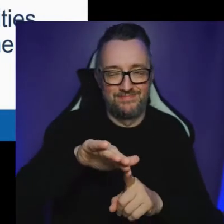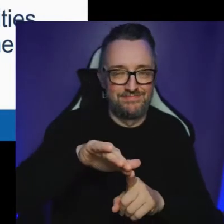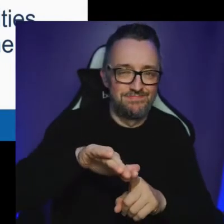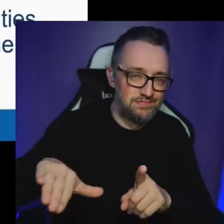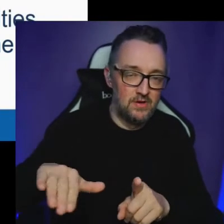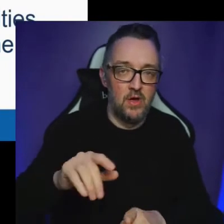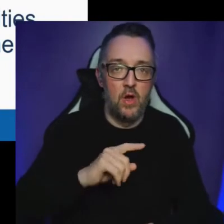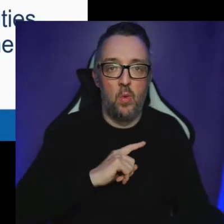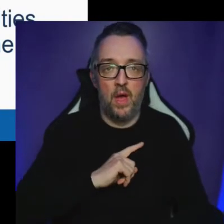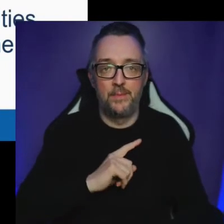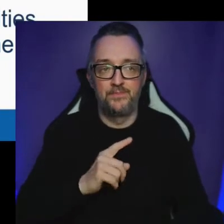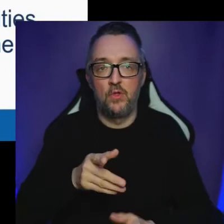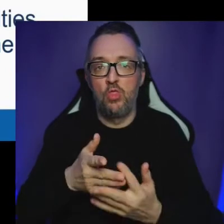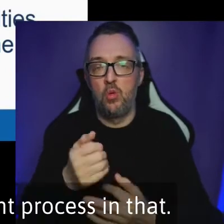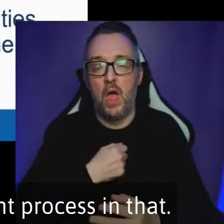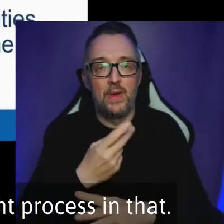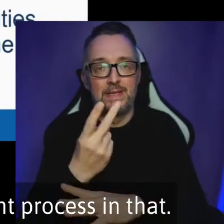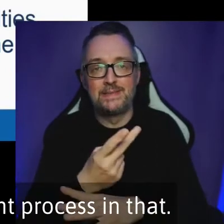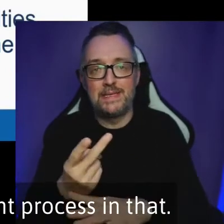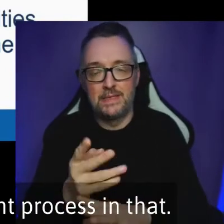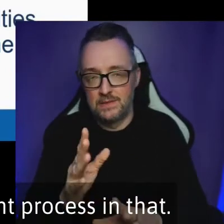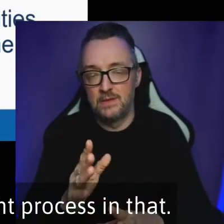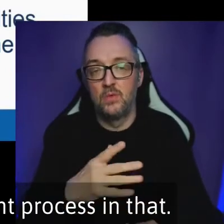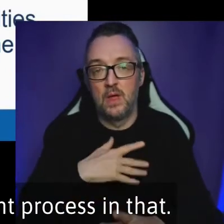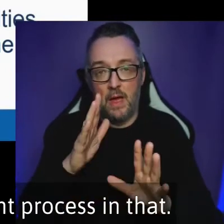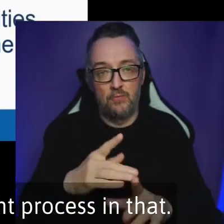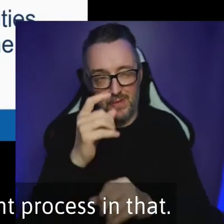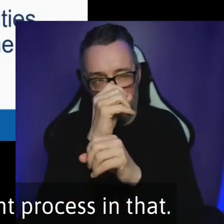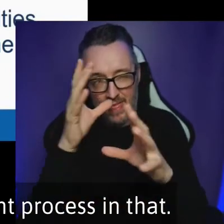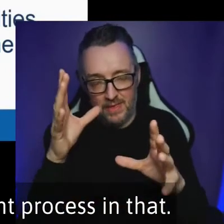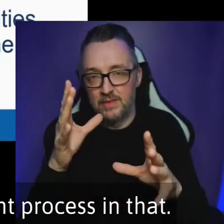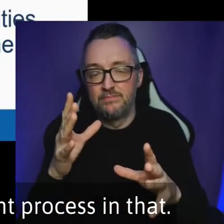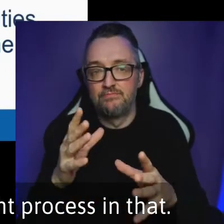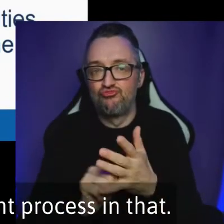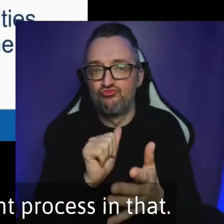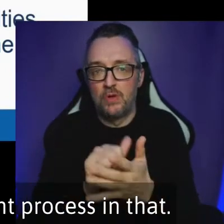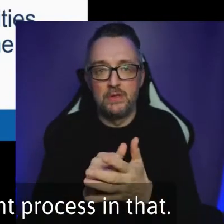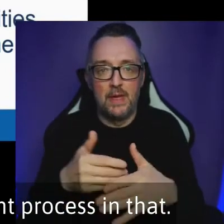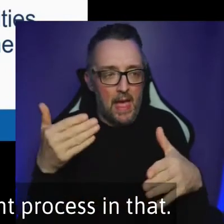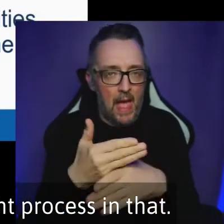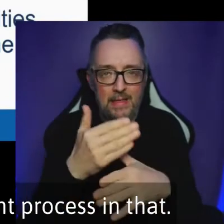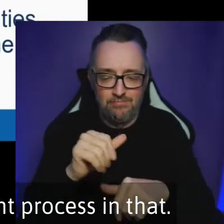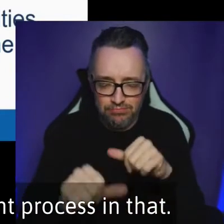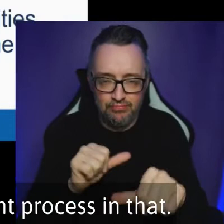of the way we design things. So we need to kind of take quite an active thought process in that.